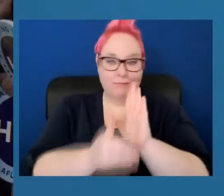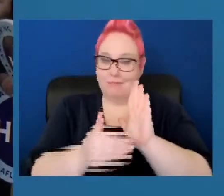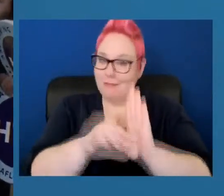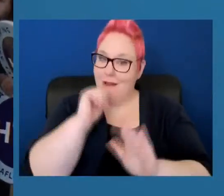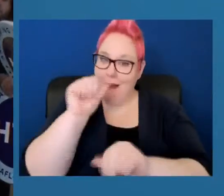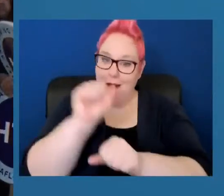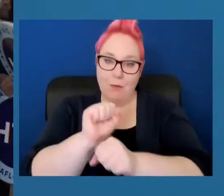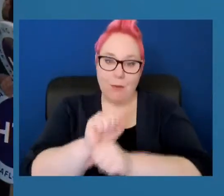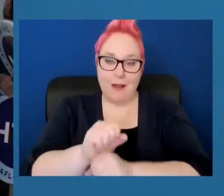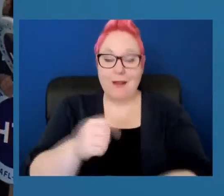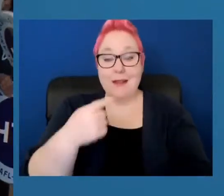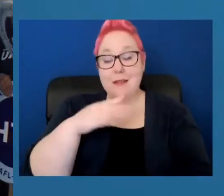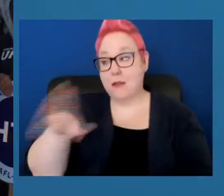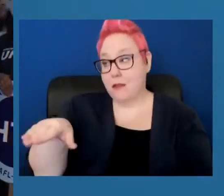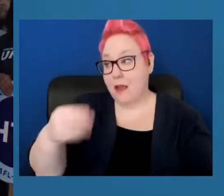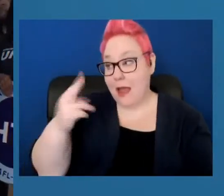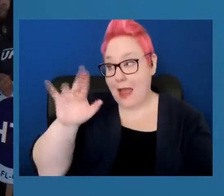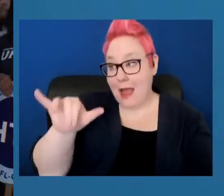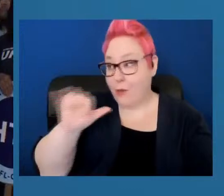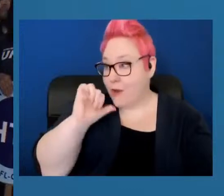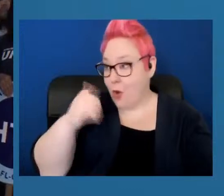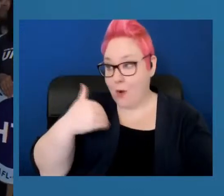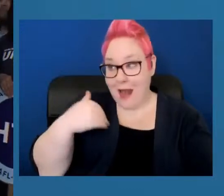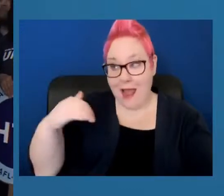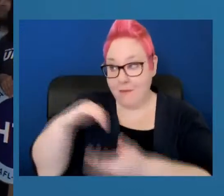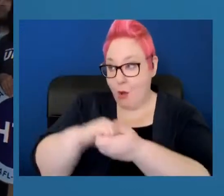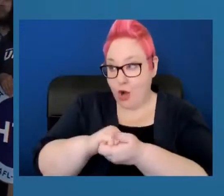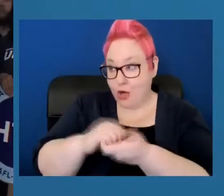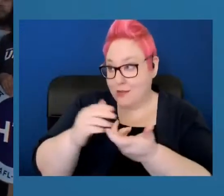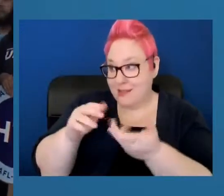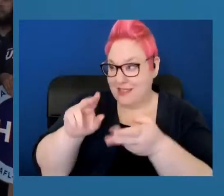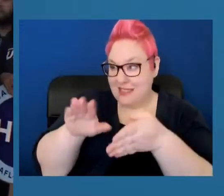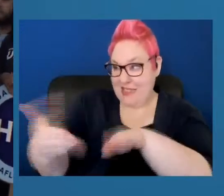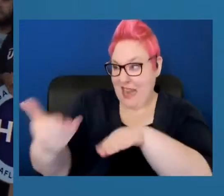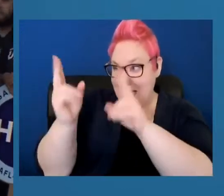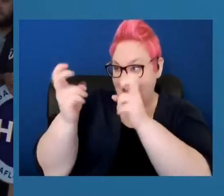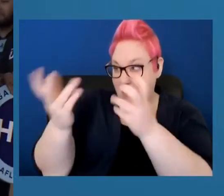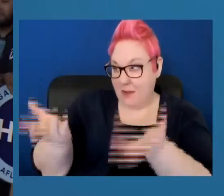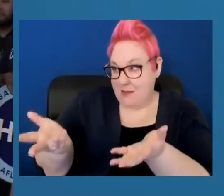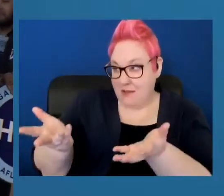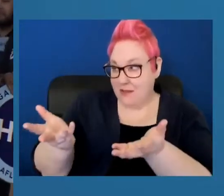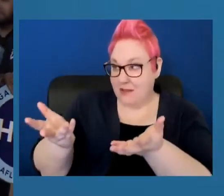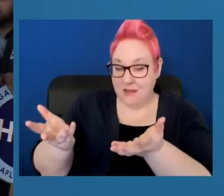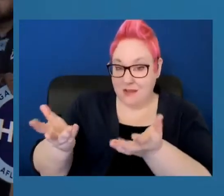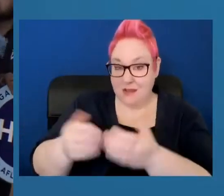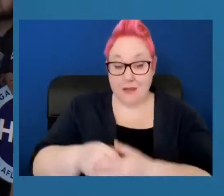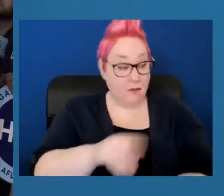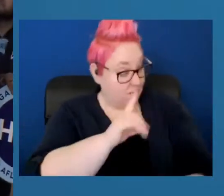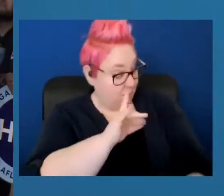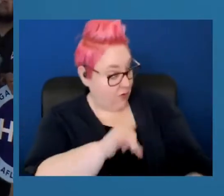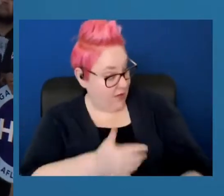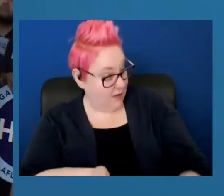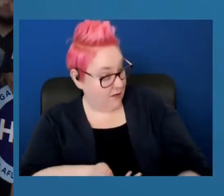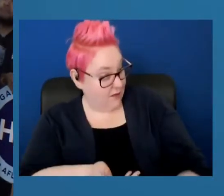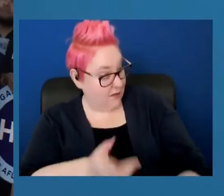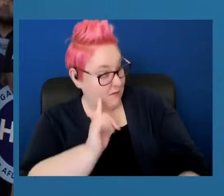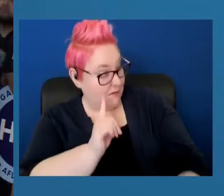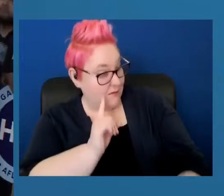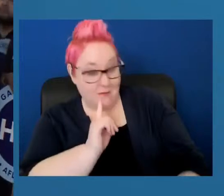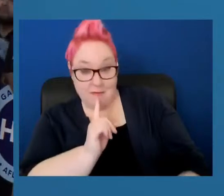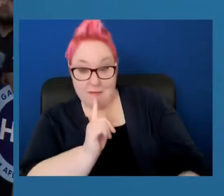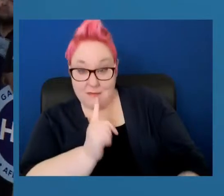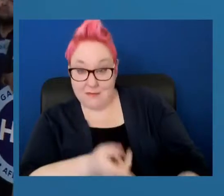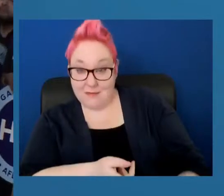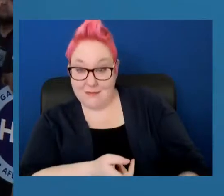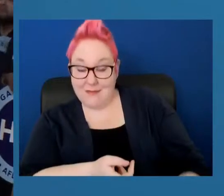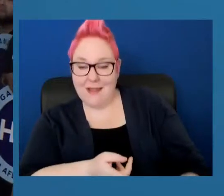Harry, we don't have partners, it's dead. I'm like, really? It's dead? And so then I believe I said,